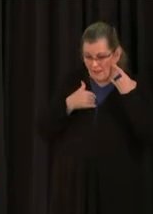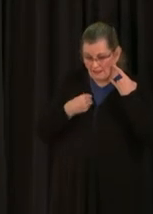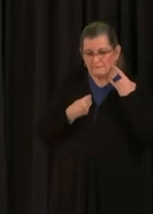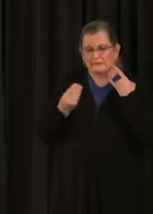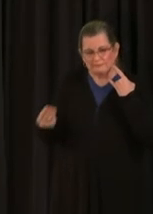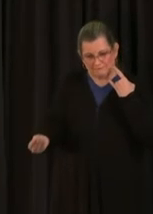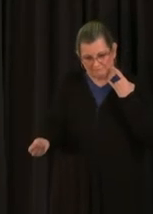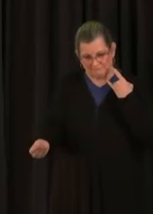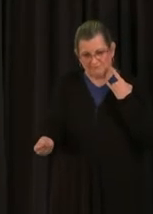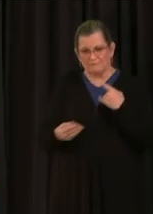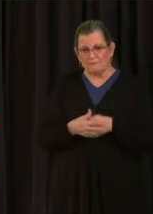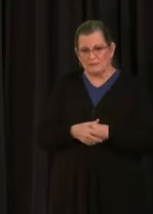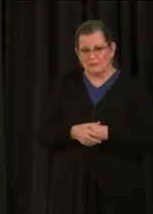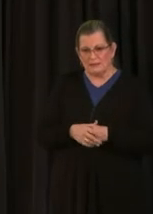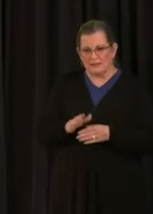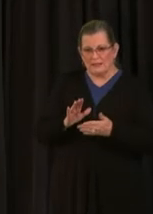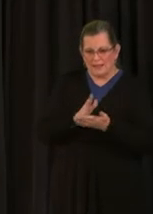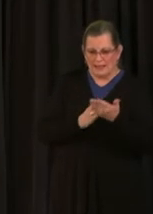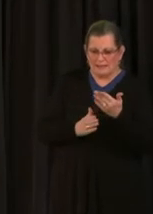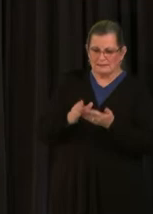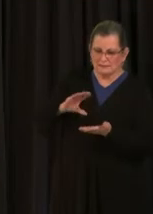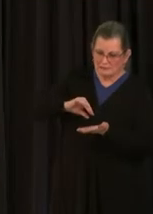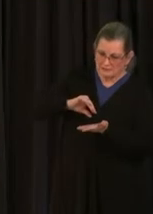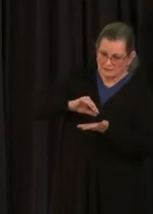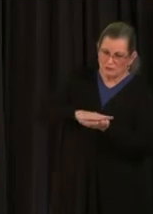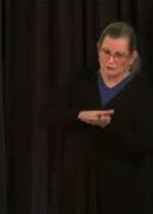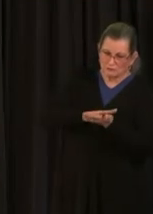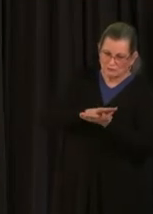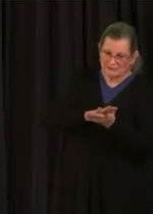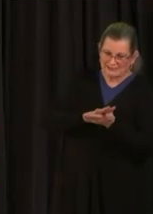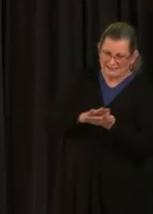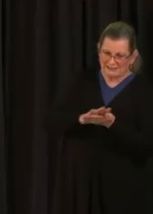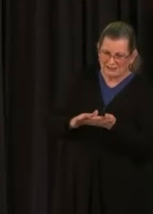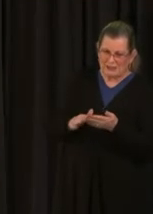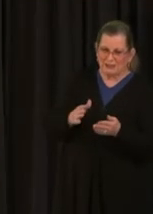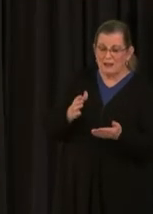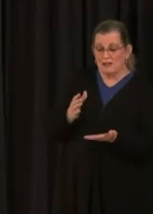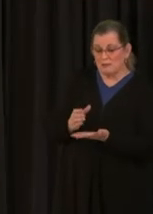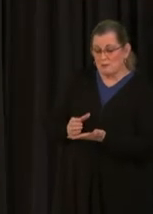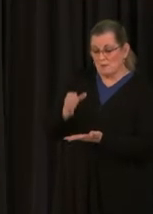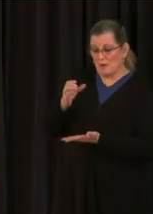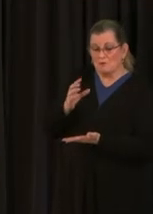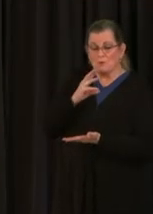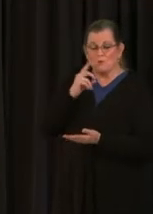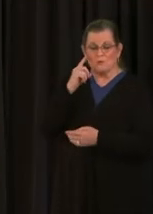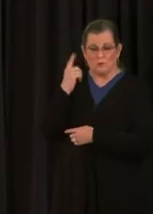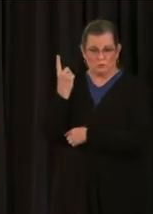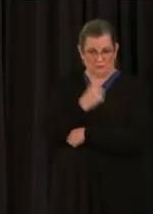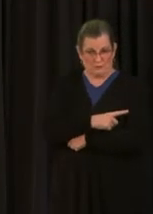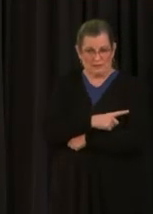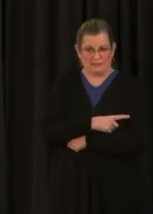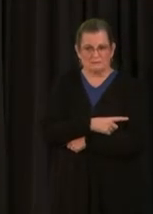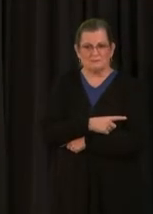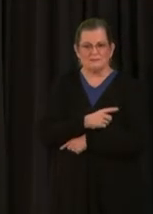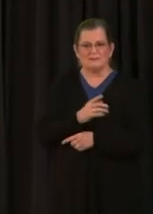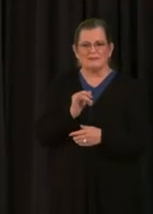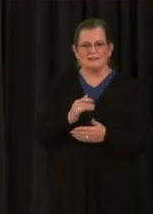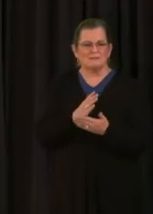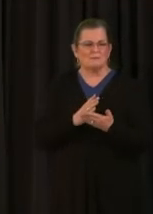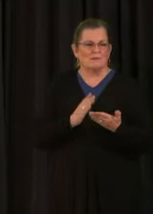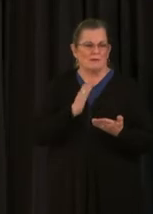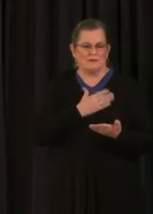then they also sanitize their hand and receive a bottled water for the day. Again, this is a part of our